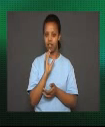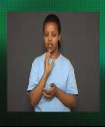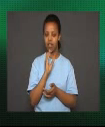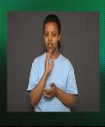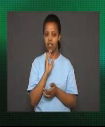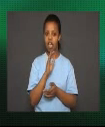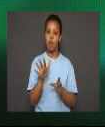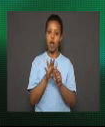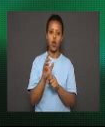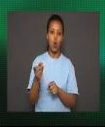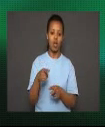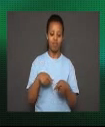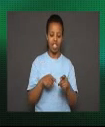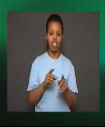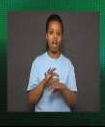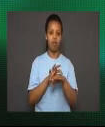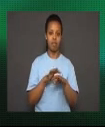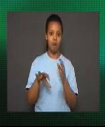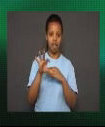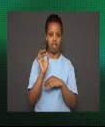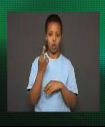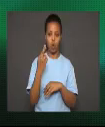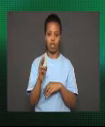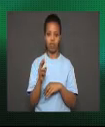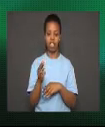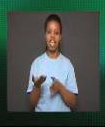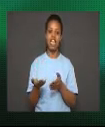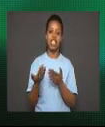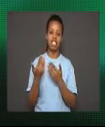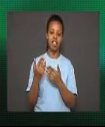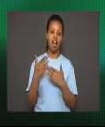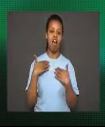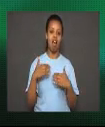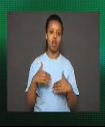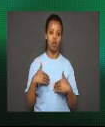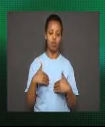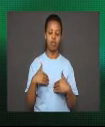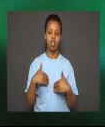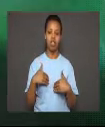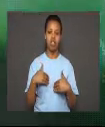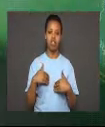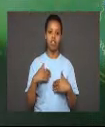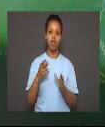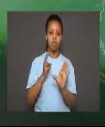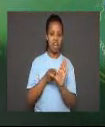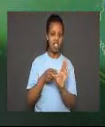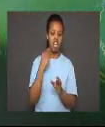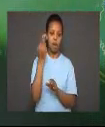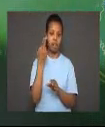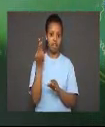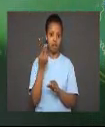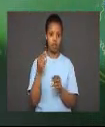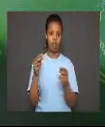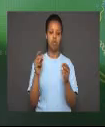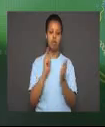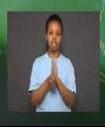land, or fossil fuels that are used for electricity. There are